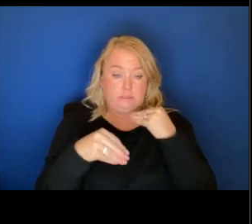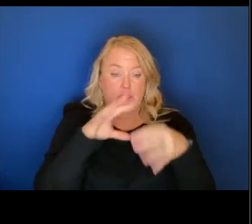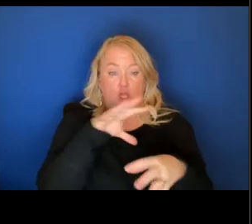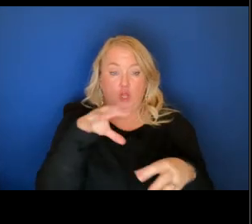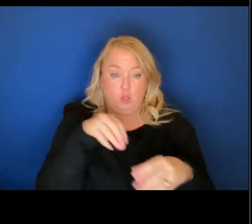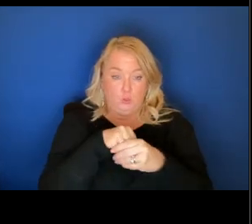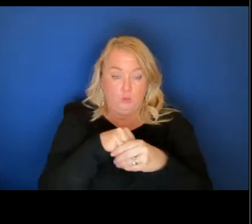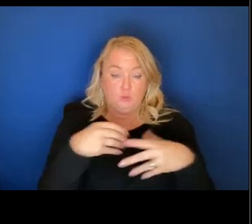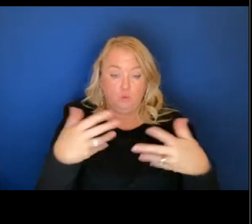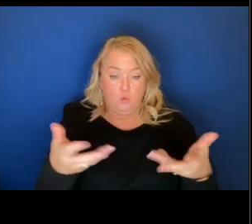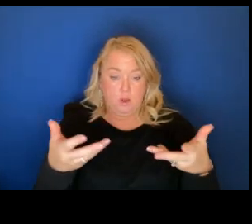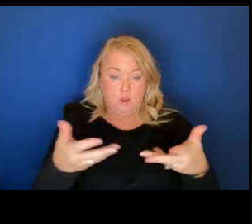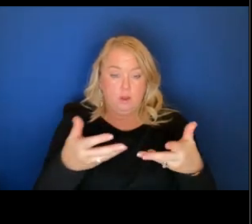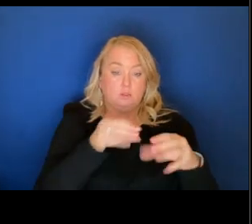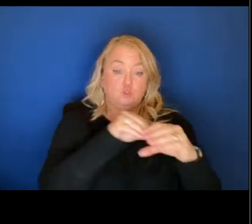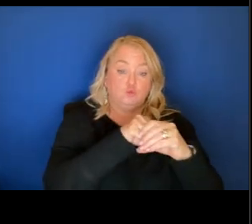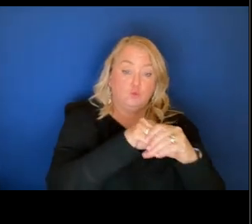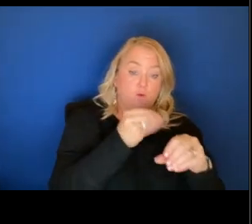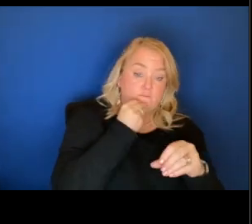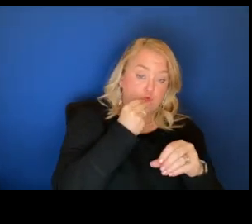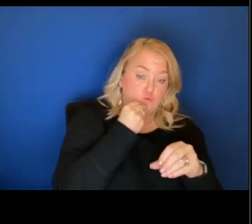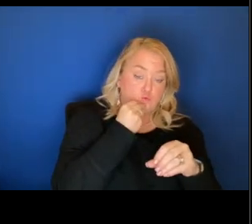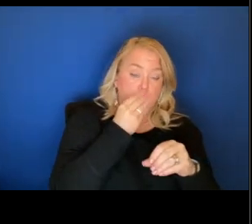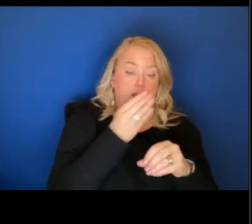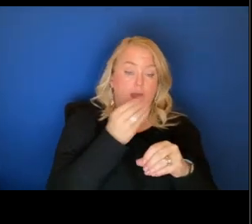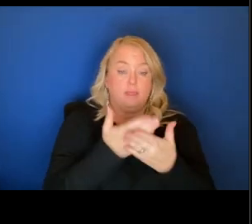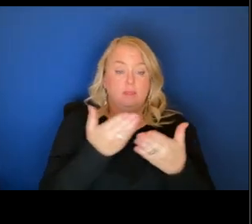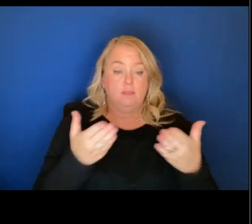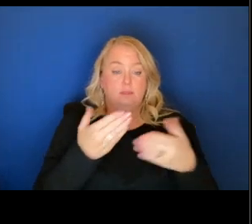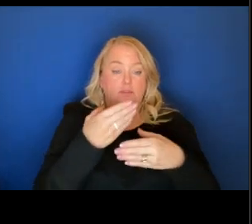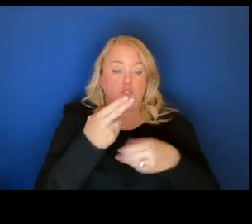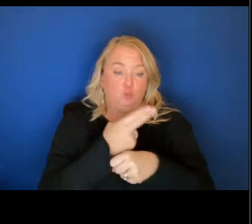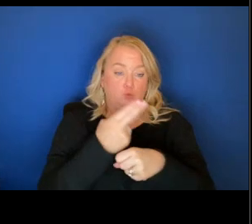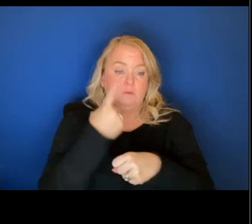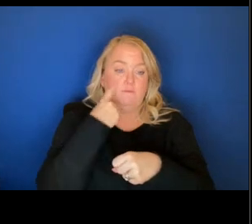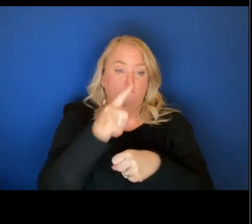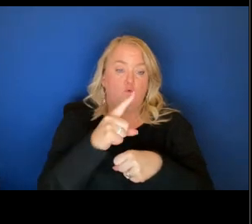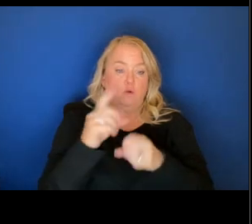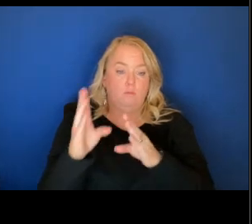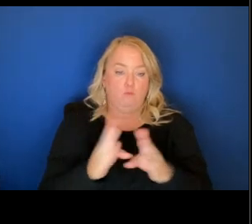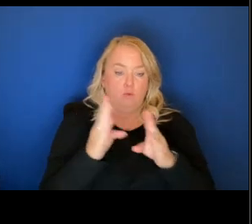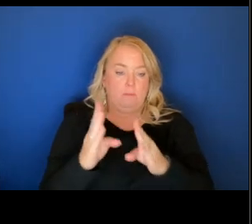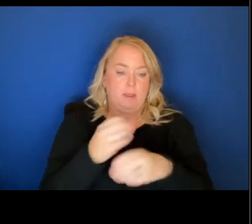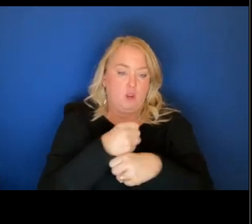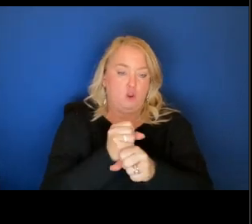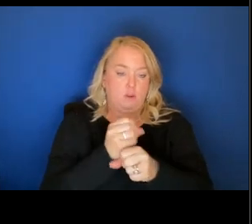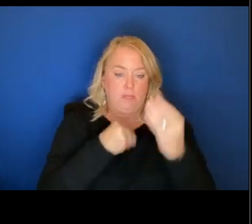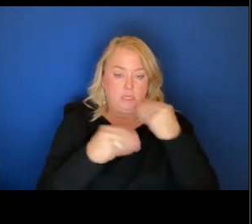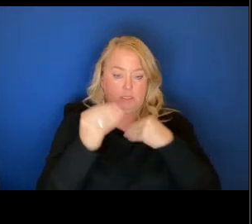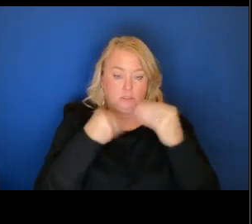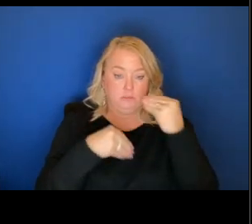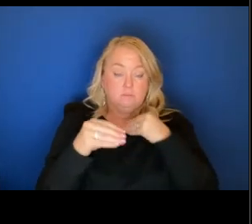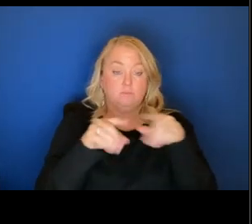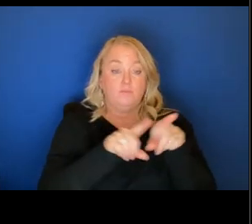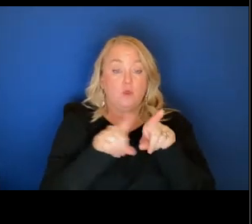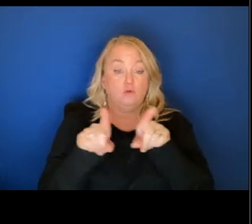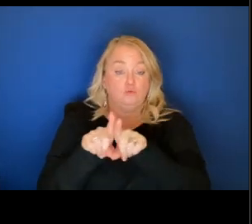includes areas to store food and the items used to prepare meals. It